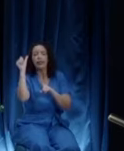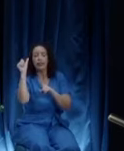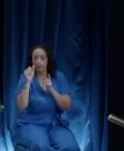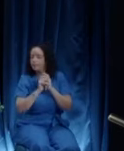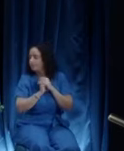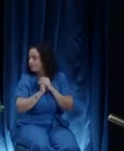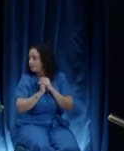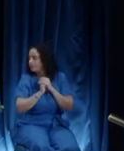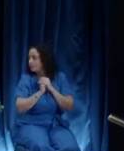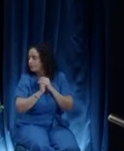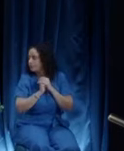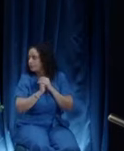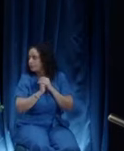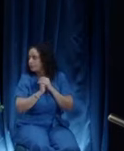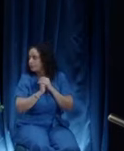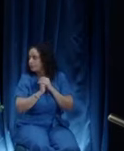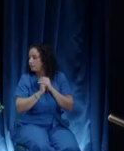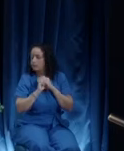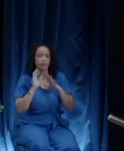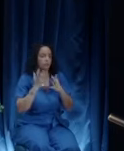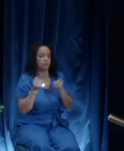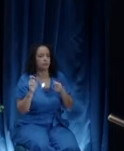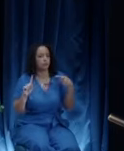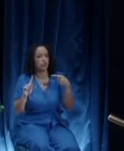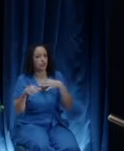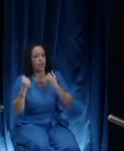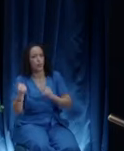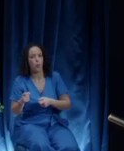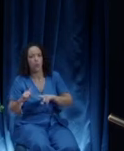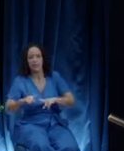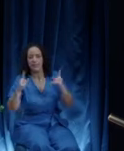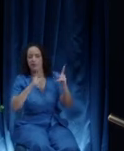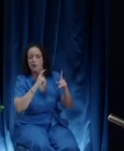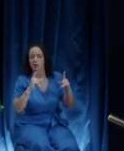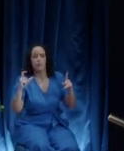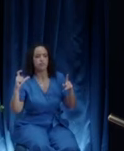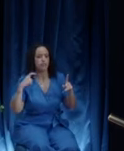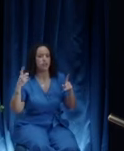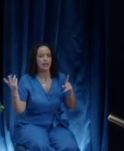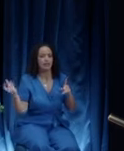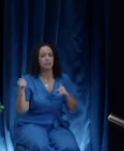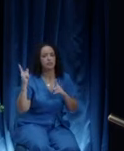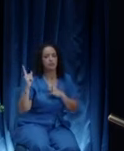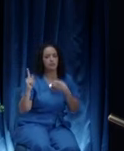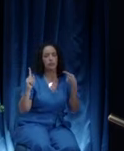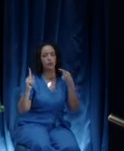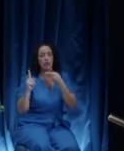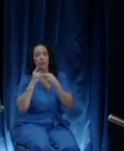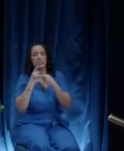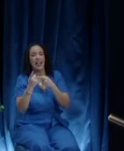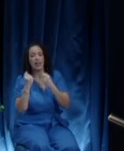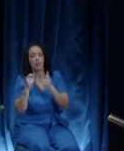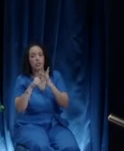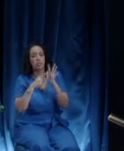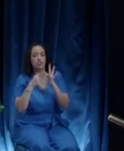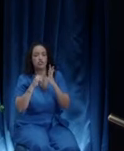whereas not in other circumstances. But she had all the different priests and confessors. Like, she had her Hawking master was basically a Jesuit confessor, and then she